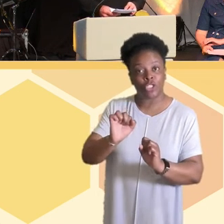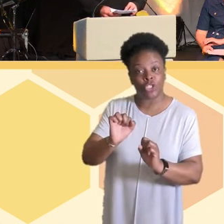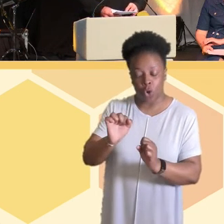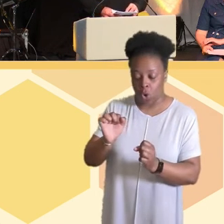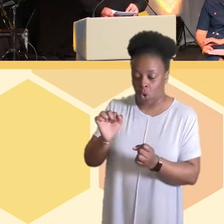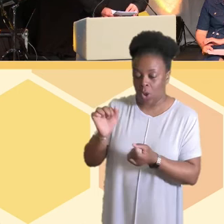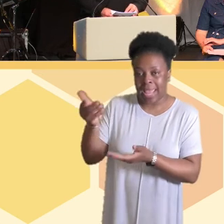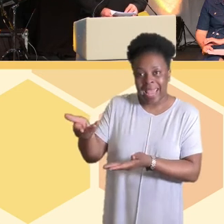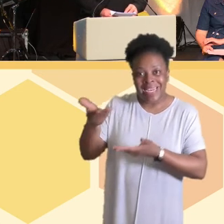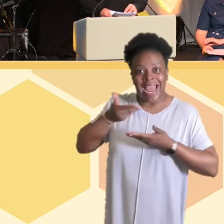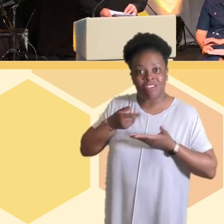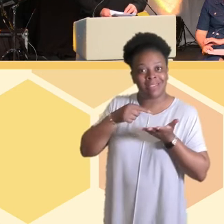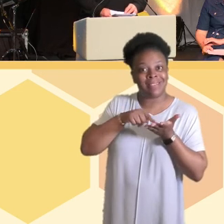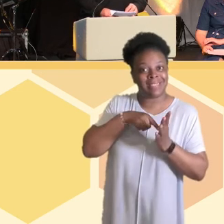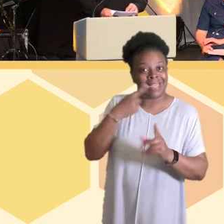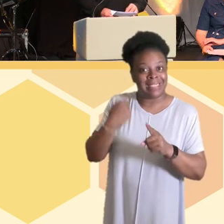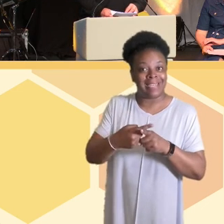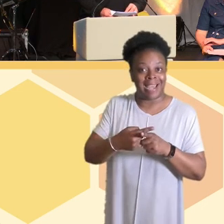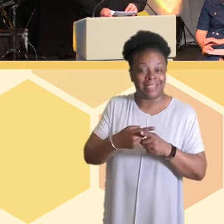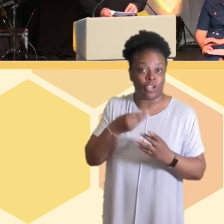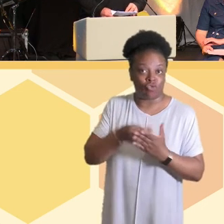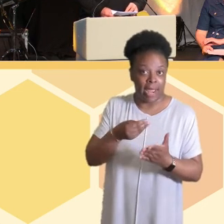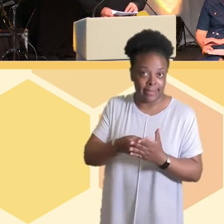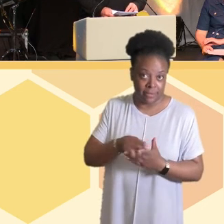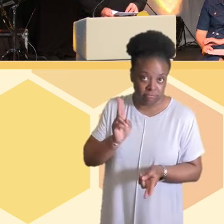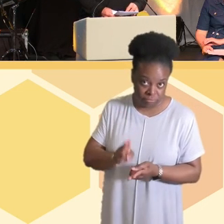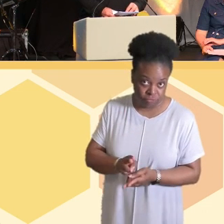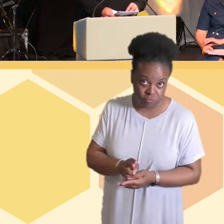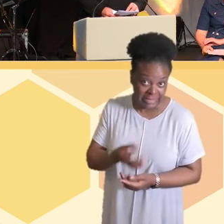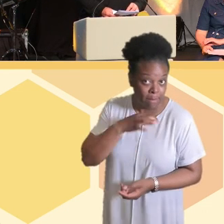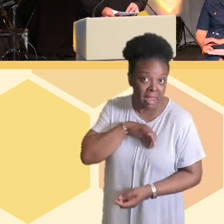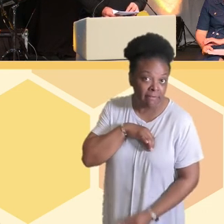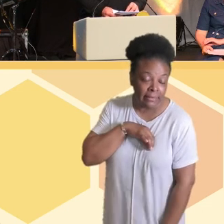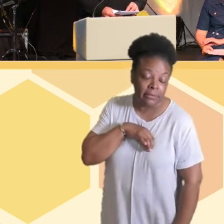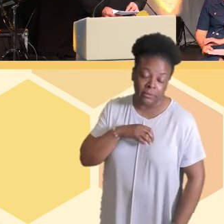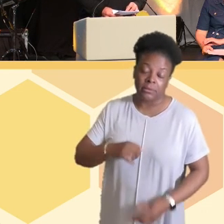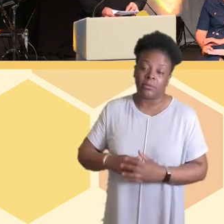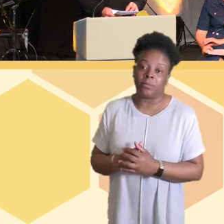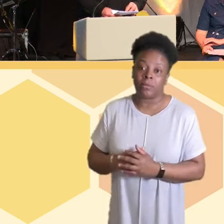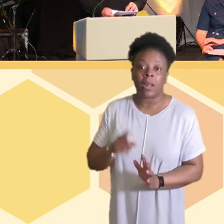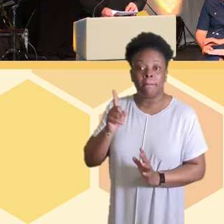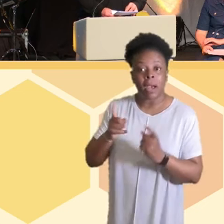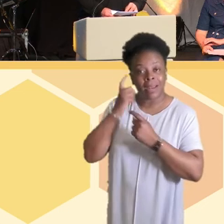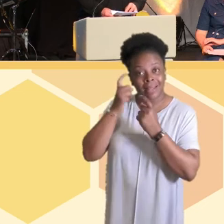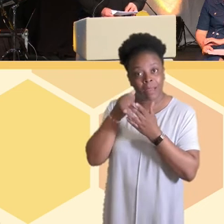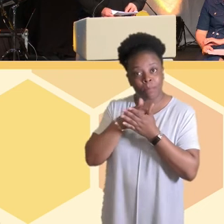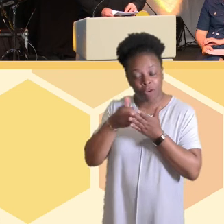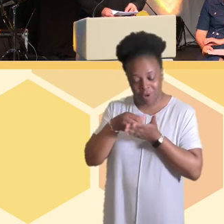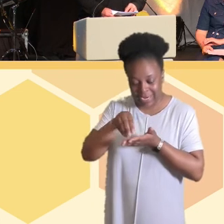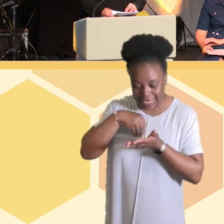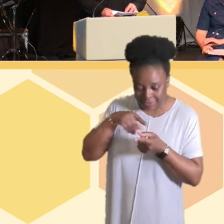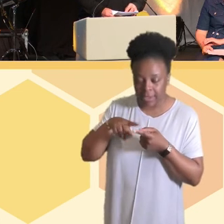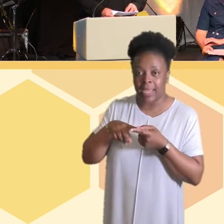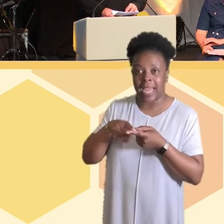At this point, I remind you that the Home Mission Appeal, plus legacies, plus subscriptions,